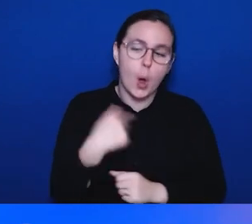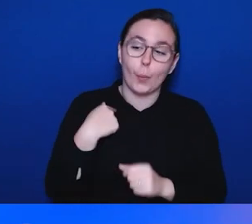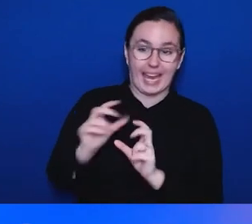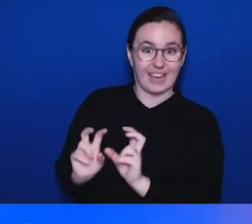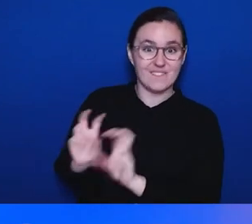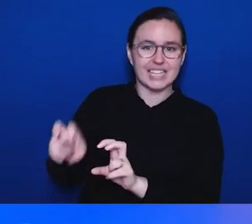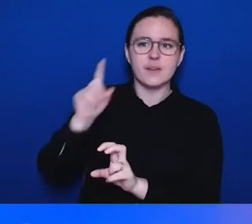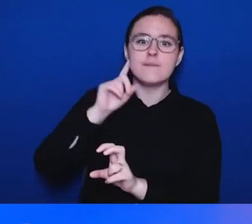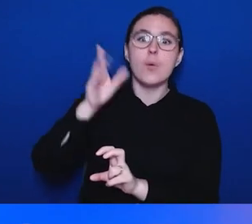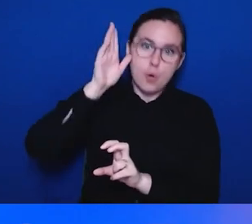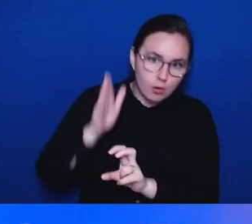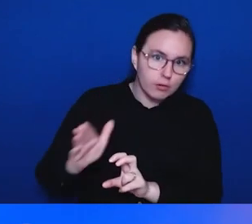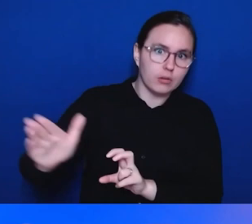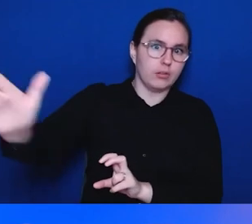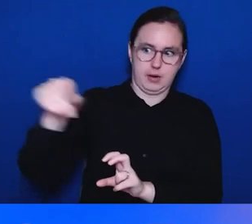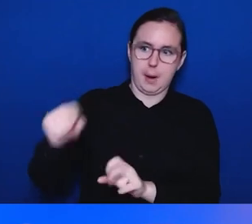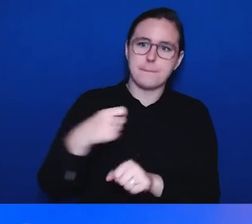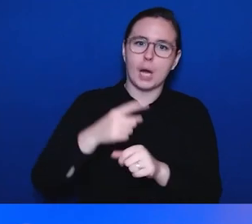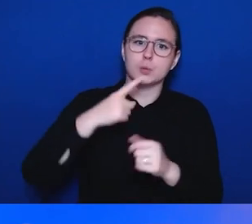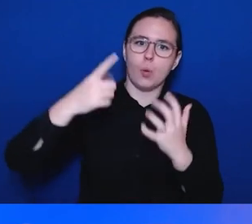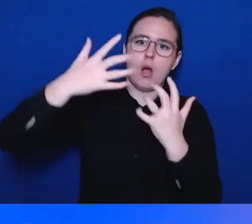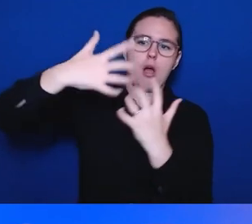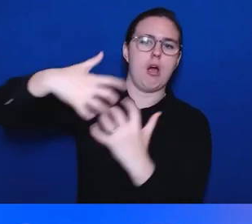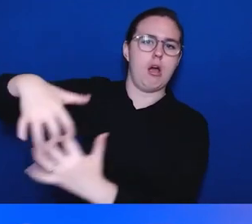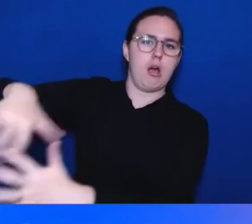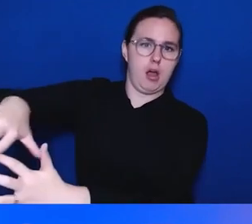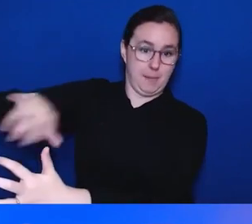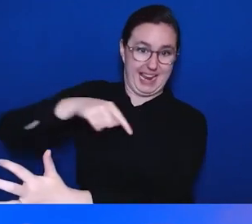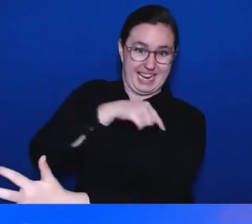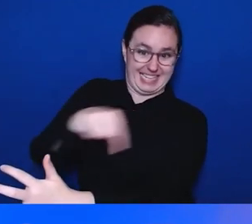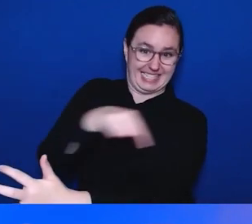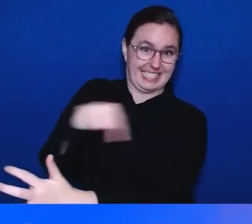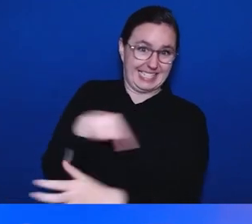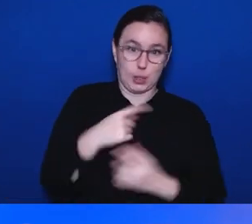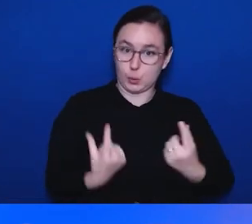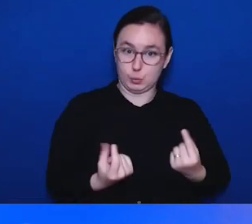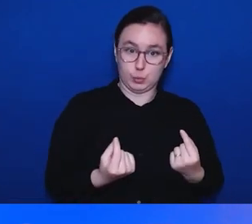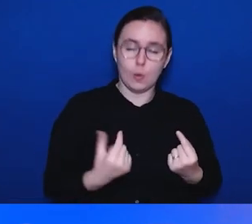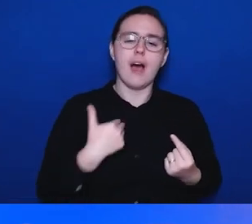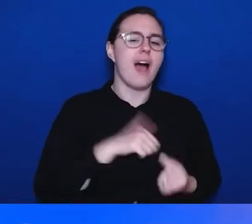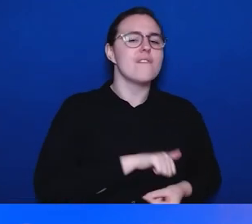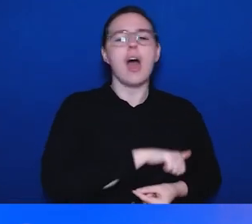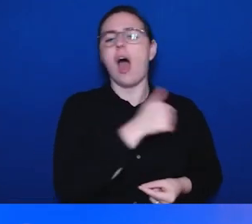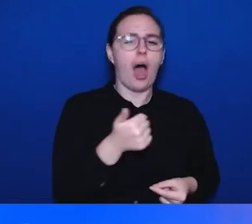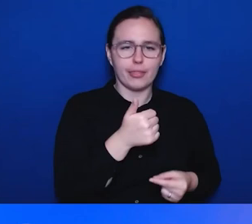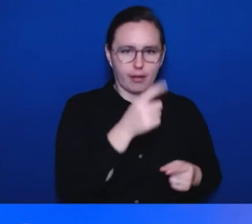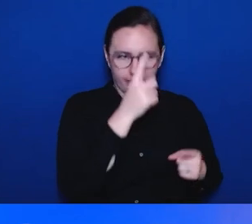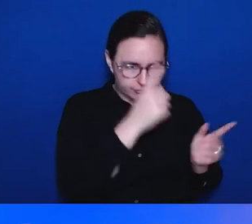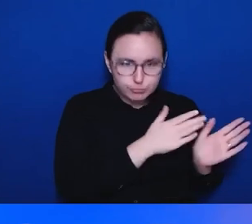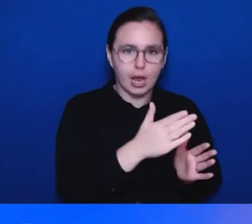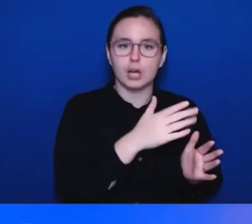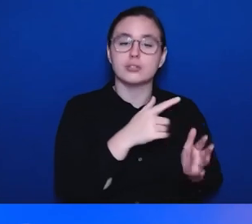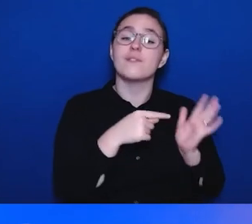a long-term investment in a secure public health care system that works for everybody in our province. We have